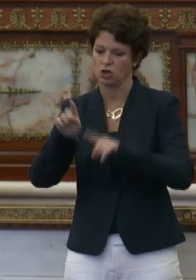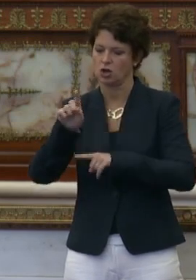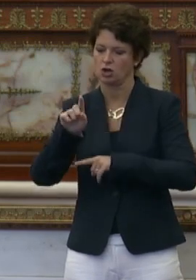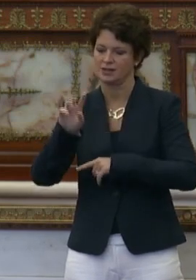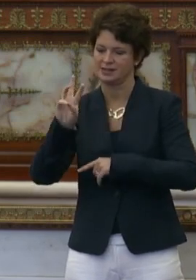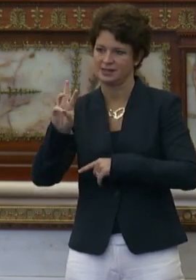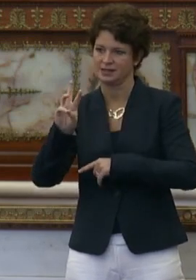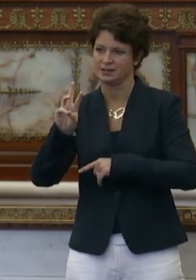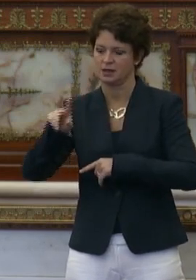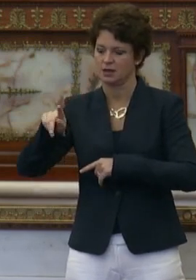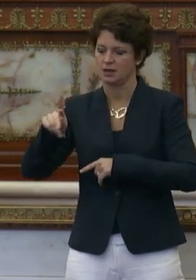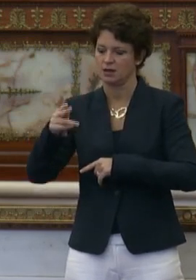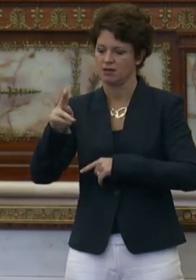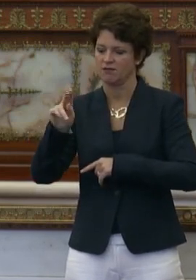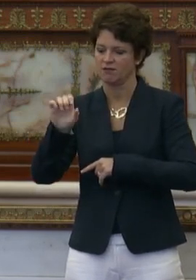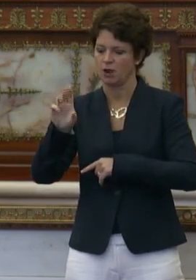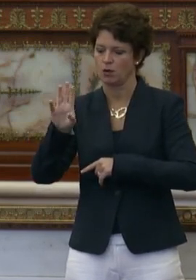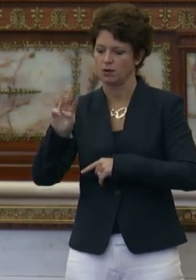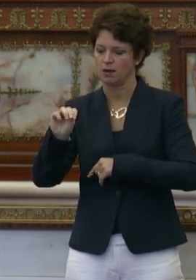Onam